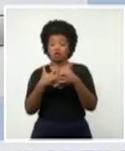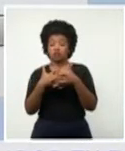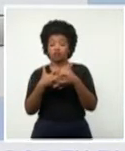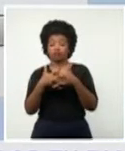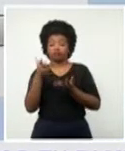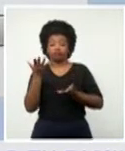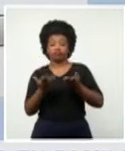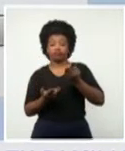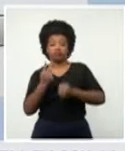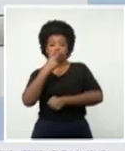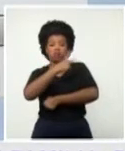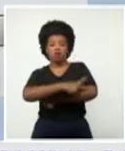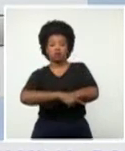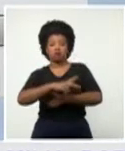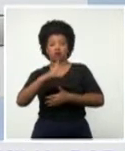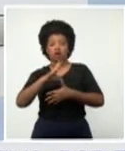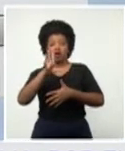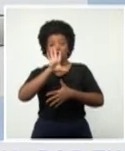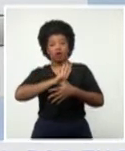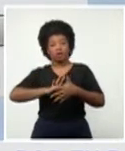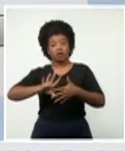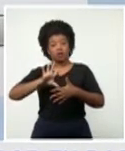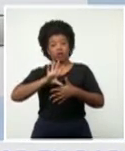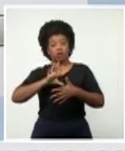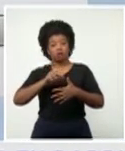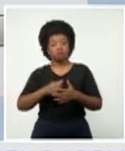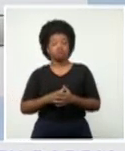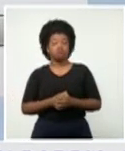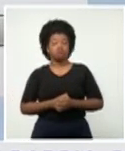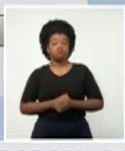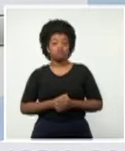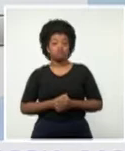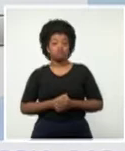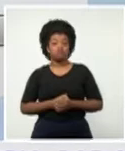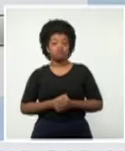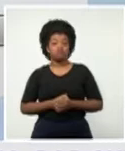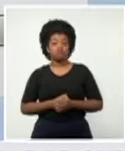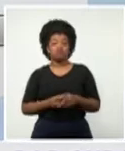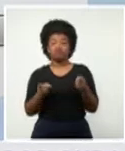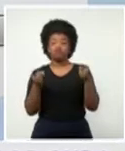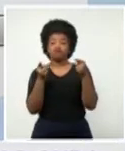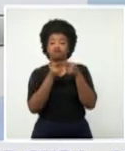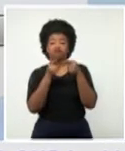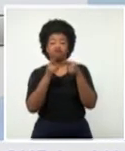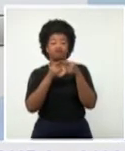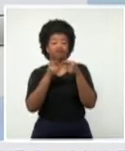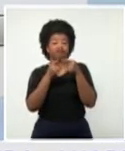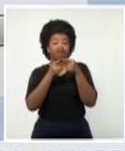In the relation of countries of the region of the Americas, leading the countries with the most